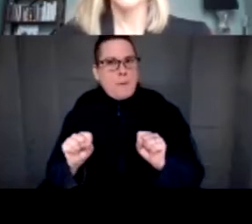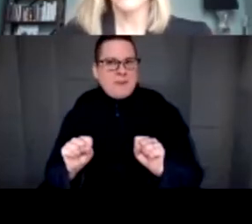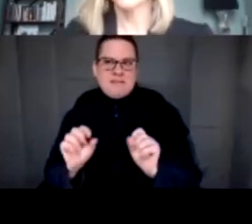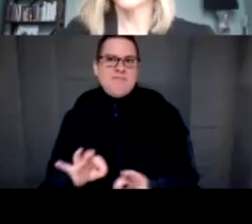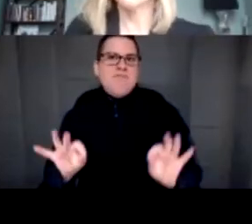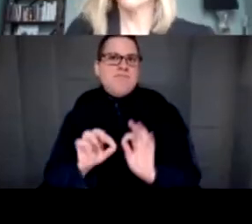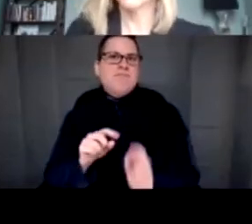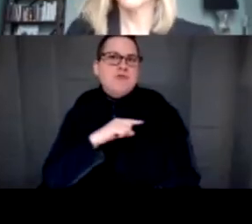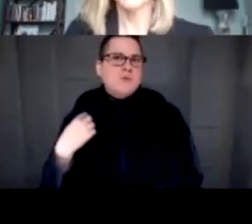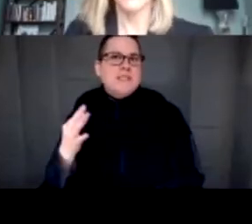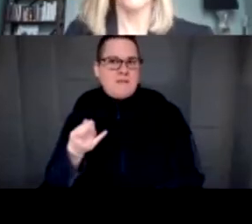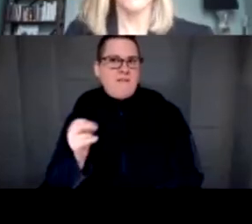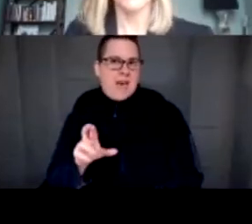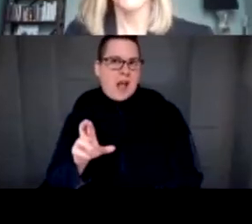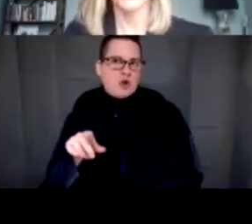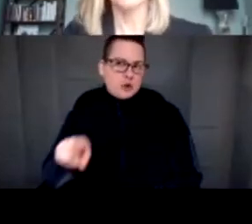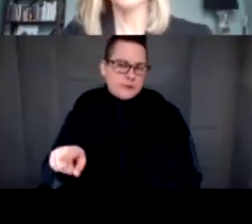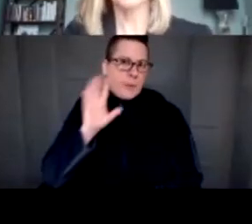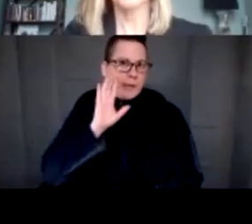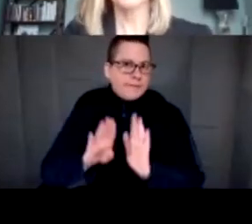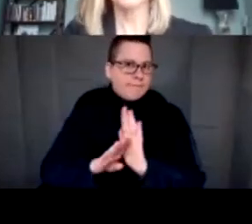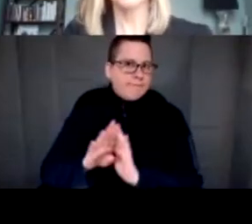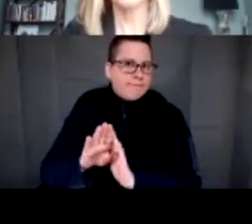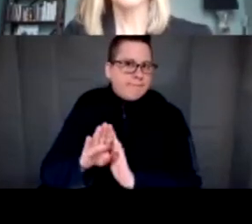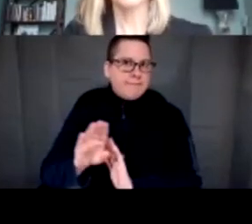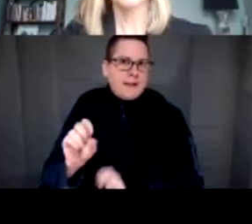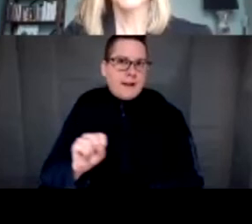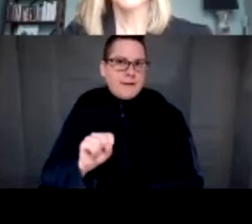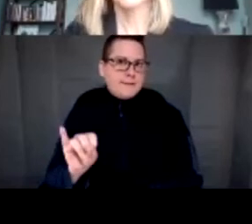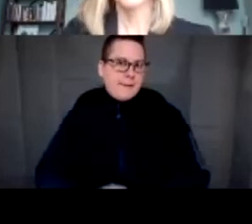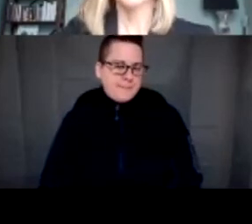risk factor for suicidal ideation.